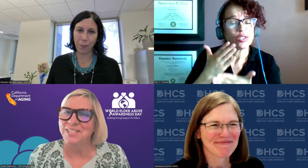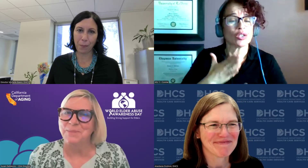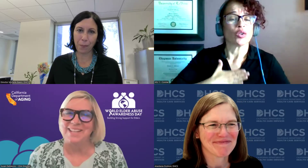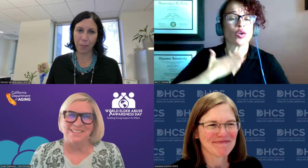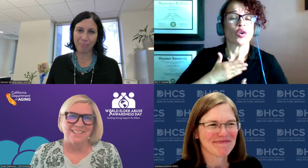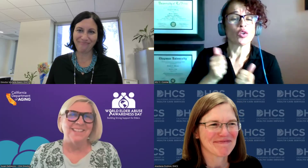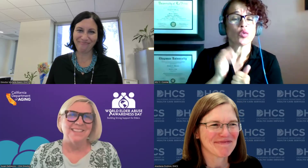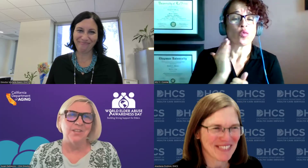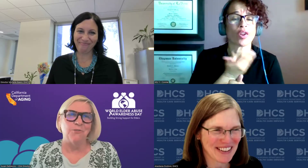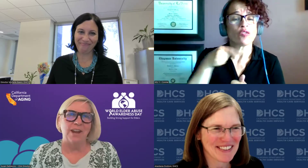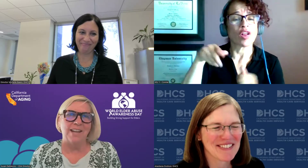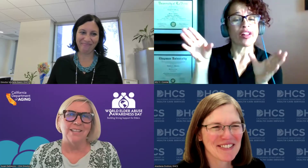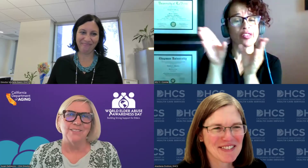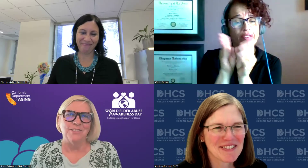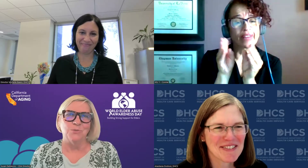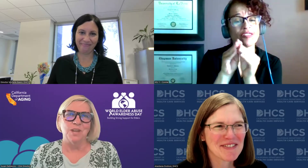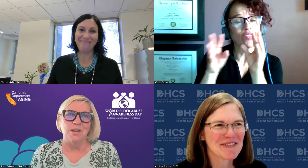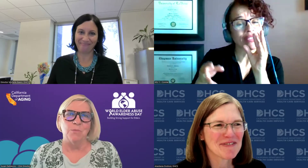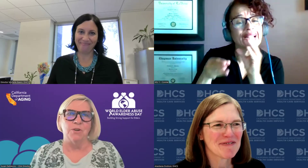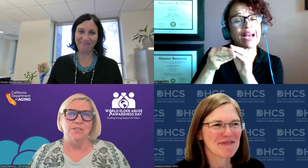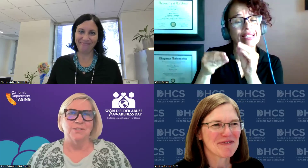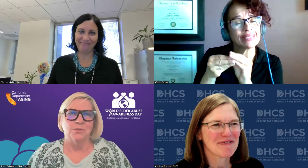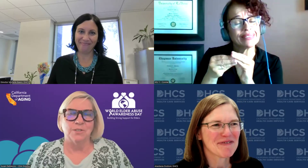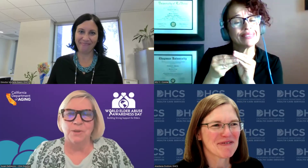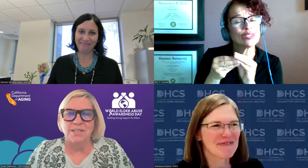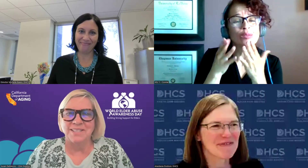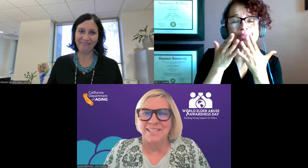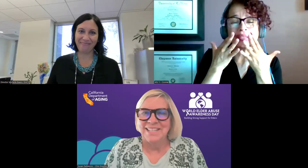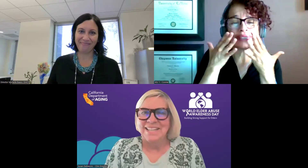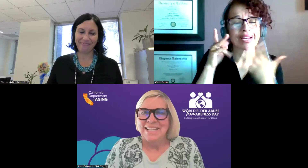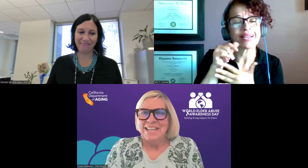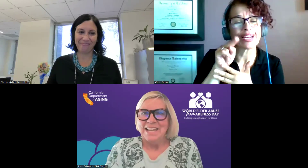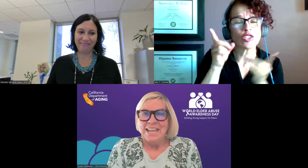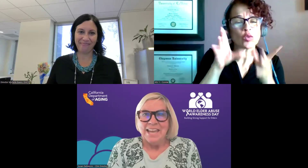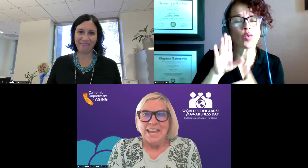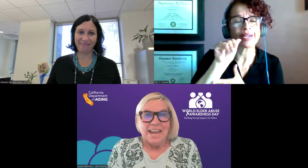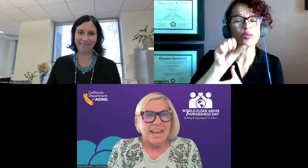with us for this meeting. Thank you for adding those kind remarks, Director Boss.